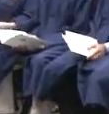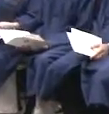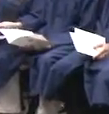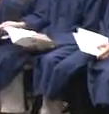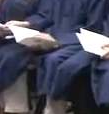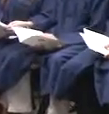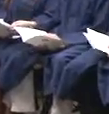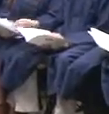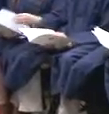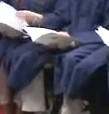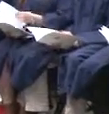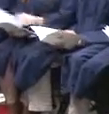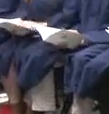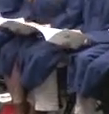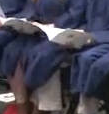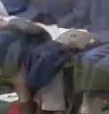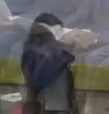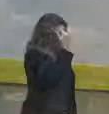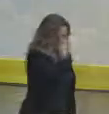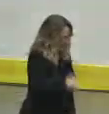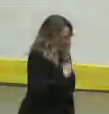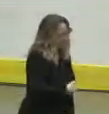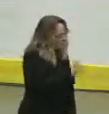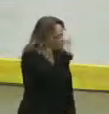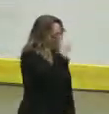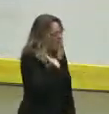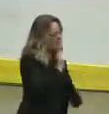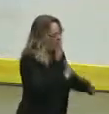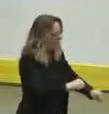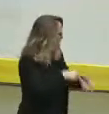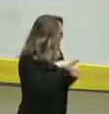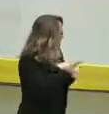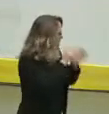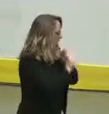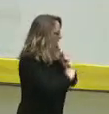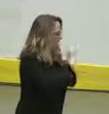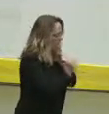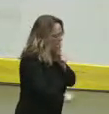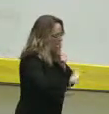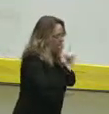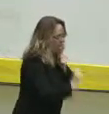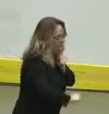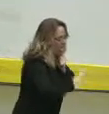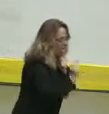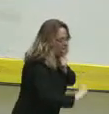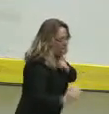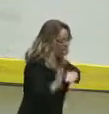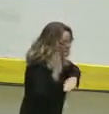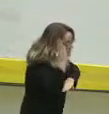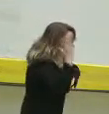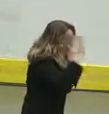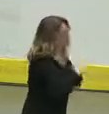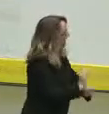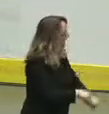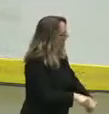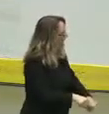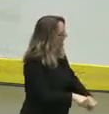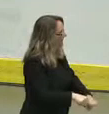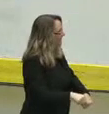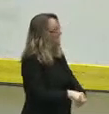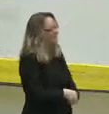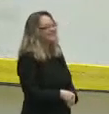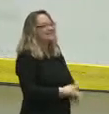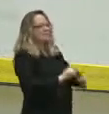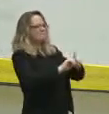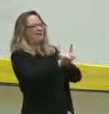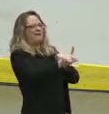Now, if you know me, you know I can stand up here and talk to you all day long.